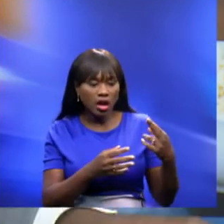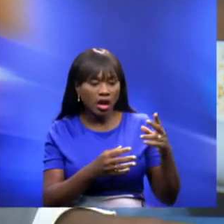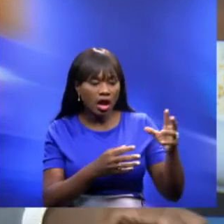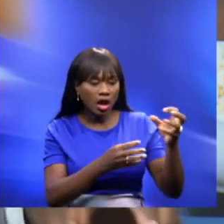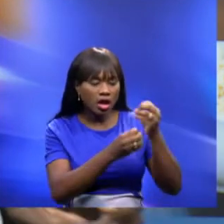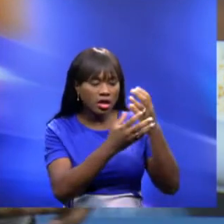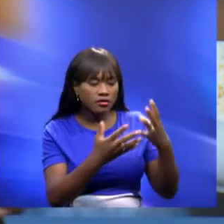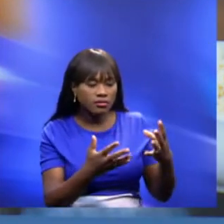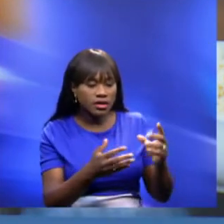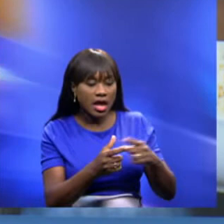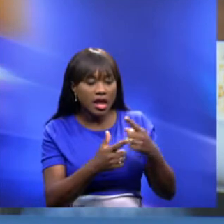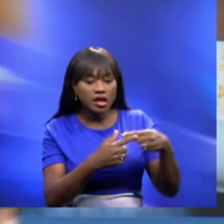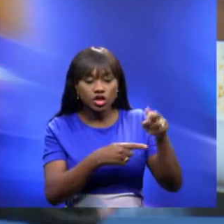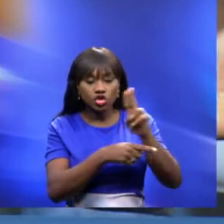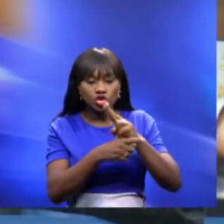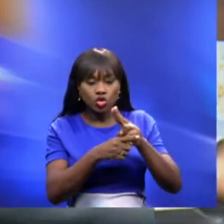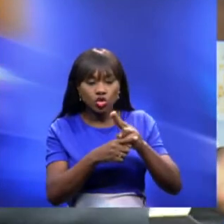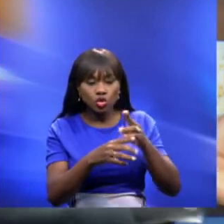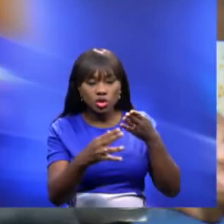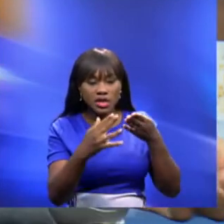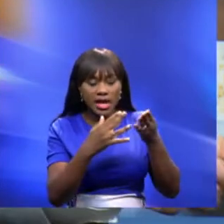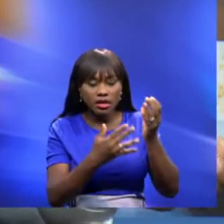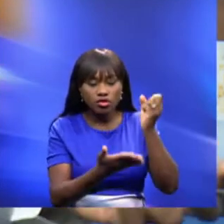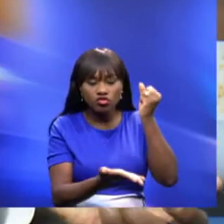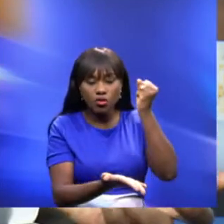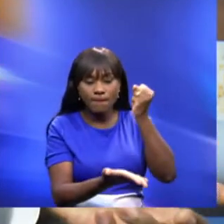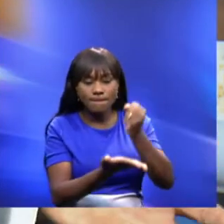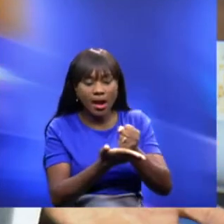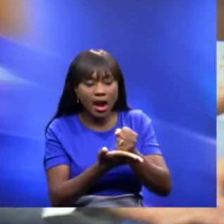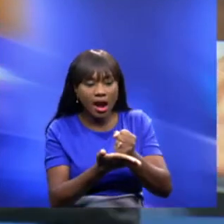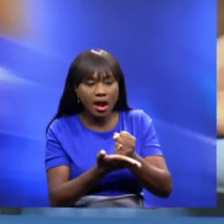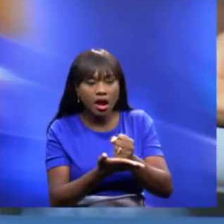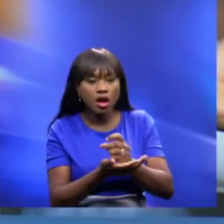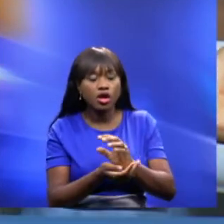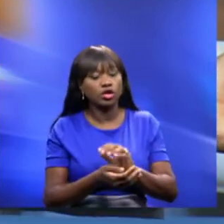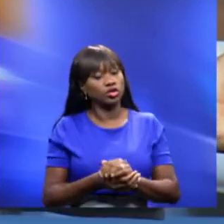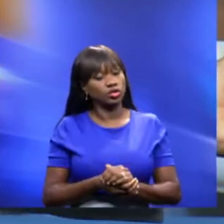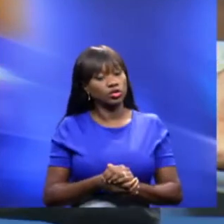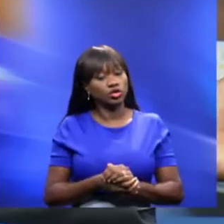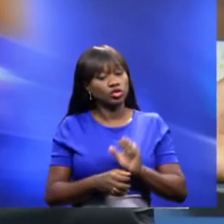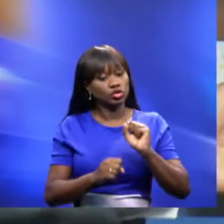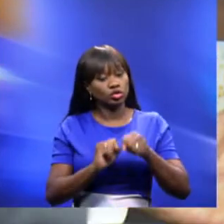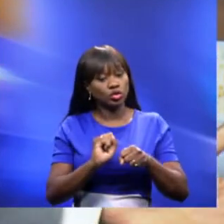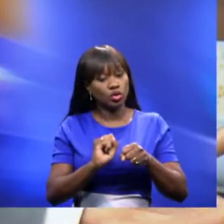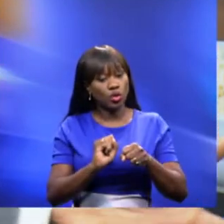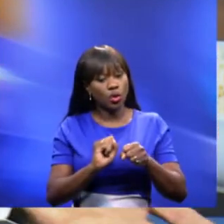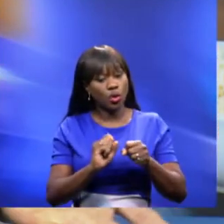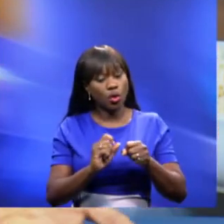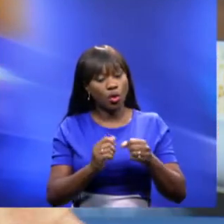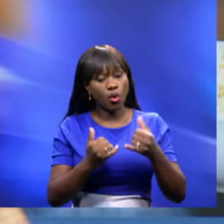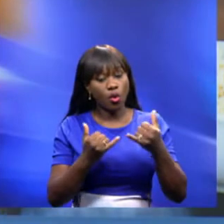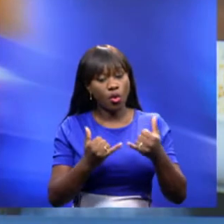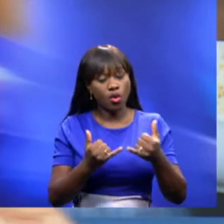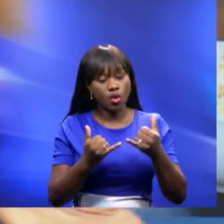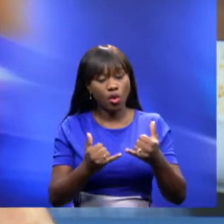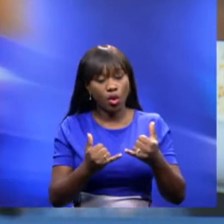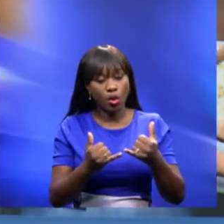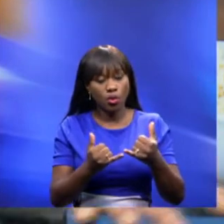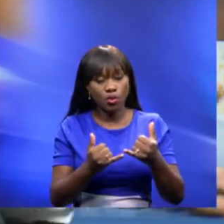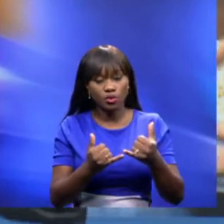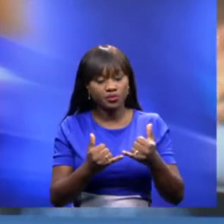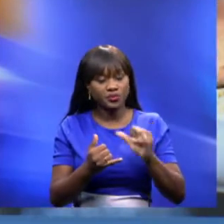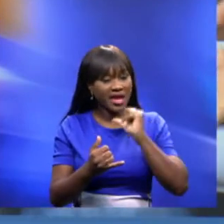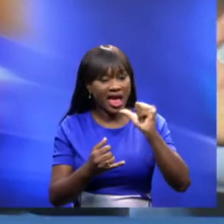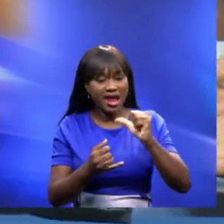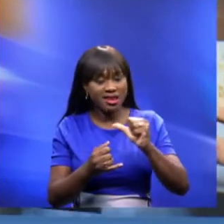bank account information and then what Daniel mentioned, ransomware now. So now I am like ransom, and I wasn't backing up.